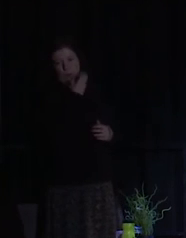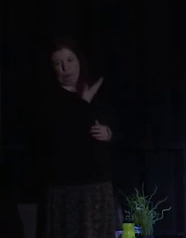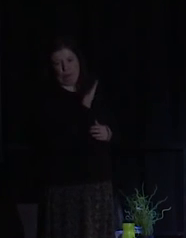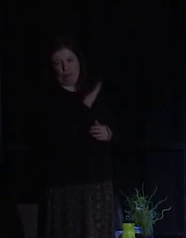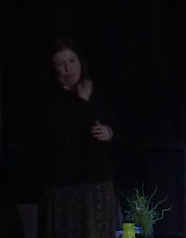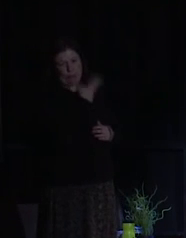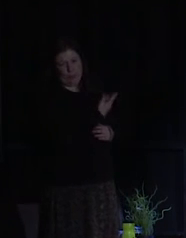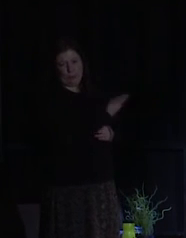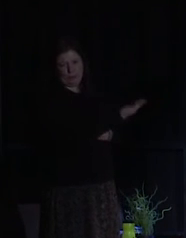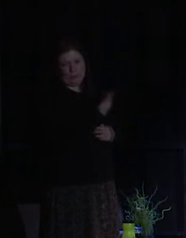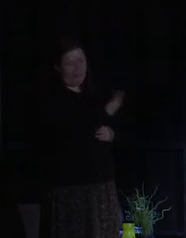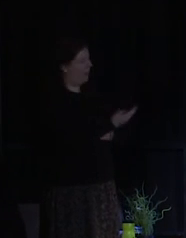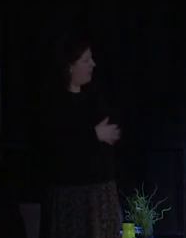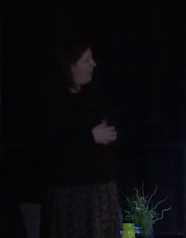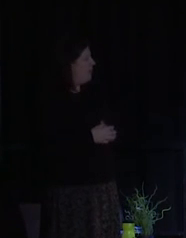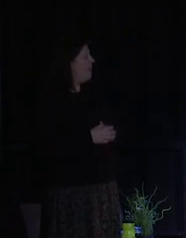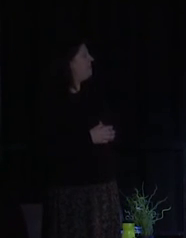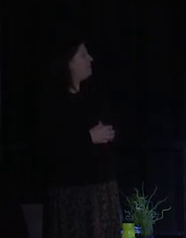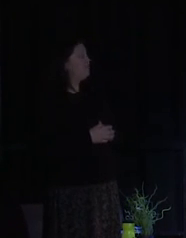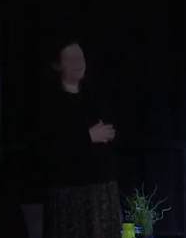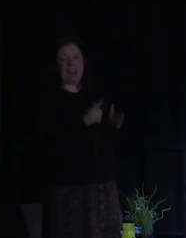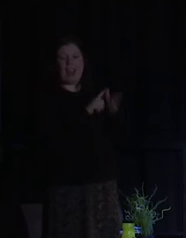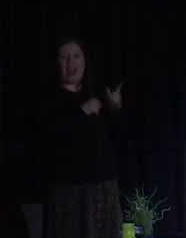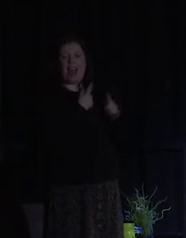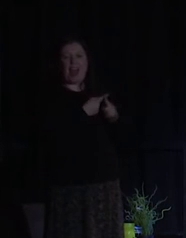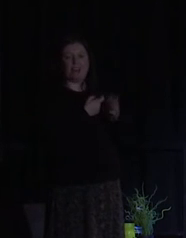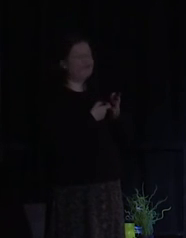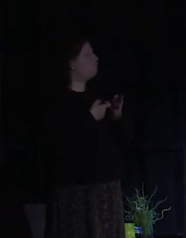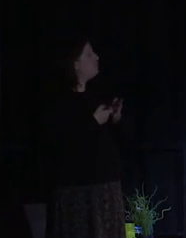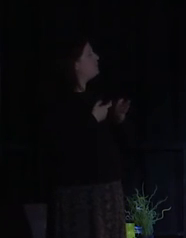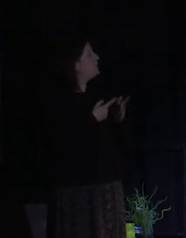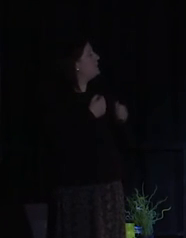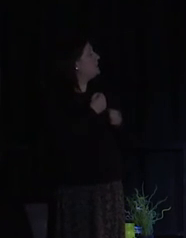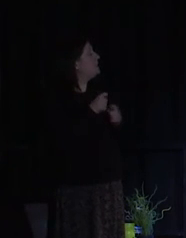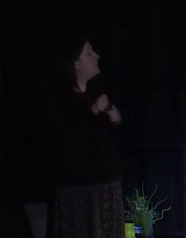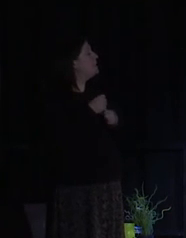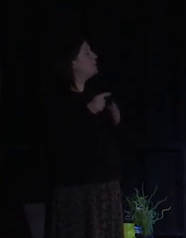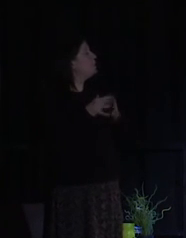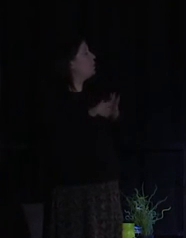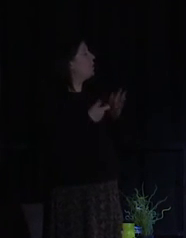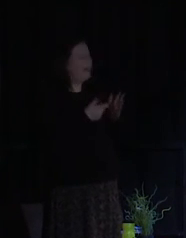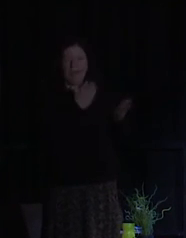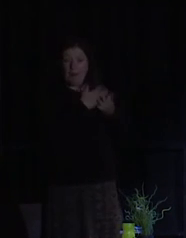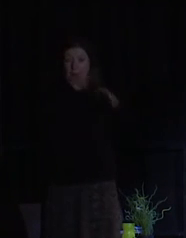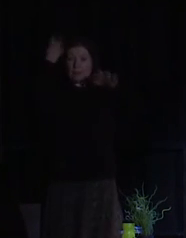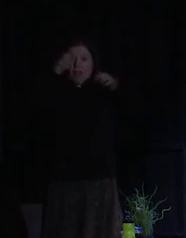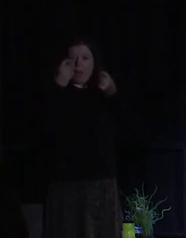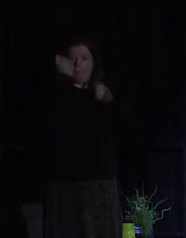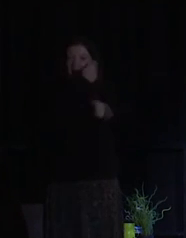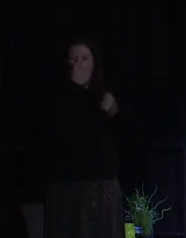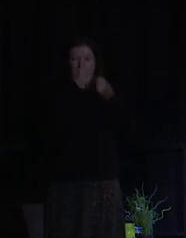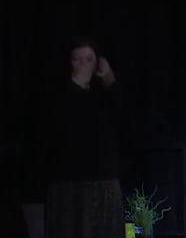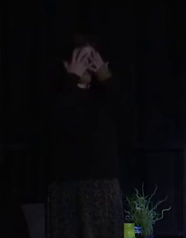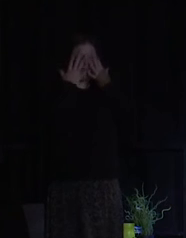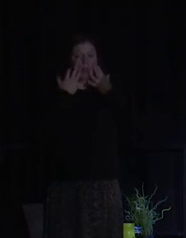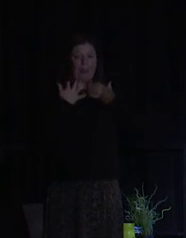beautiful design make that is, Alex Reed's work. Really lovely, and in the rain, and what you can't see is all of their makeup dripped down their bodies. It was kind of rather